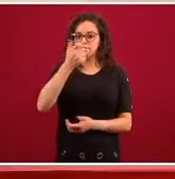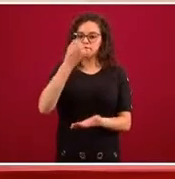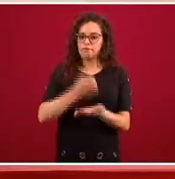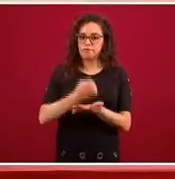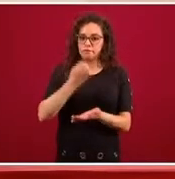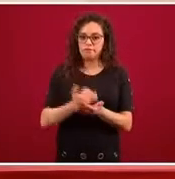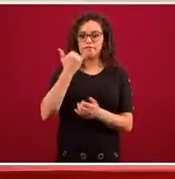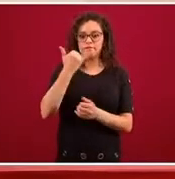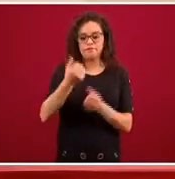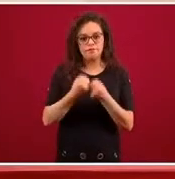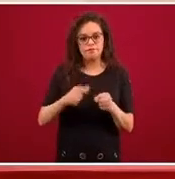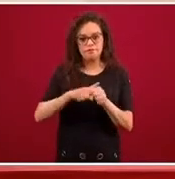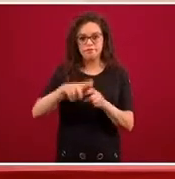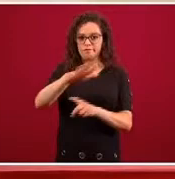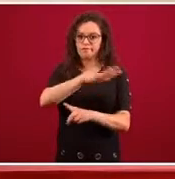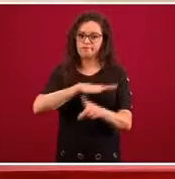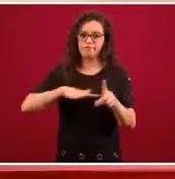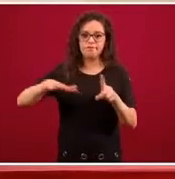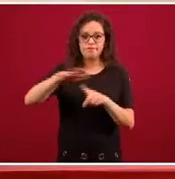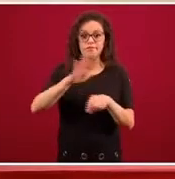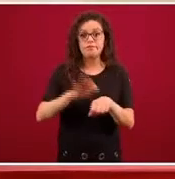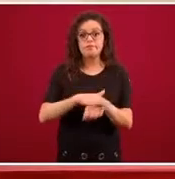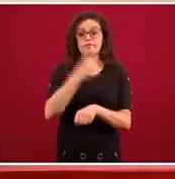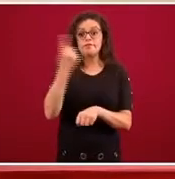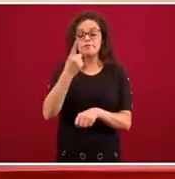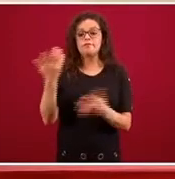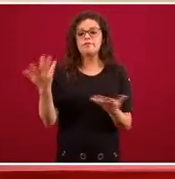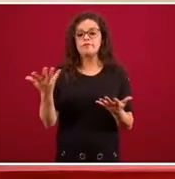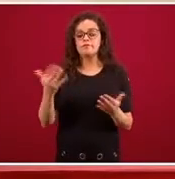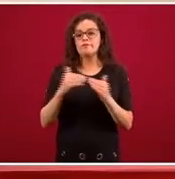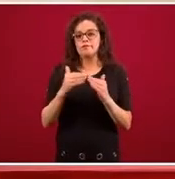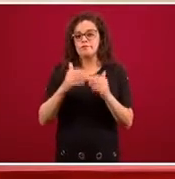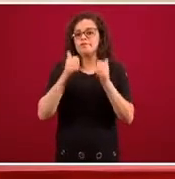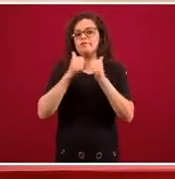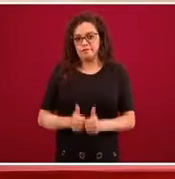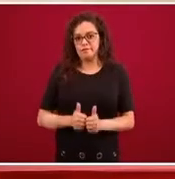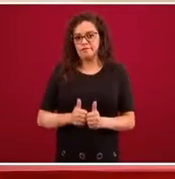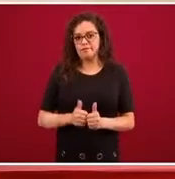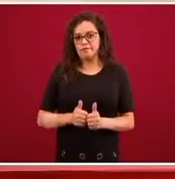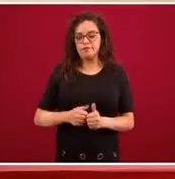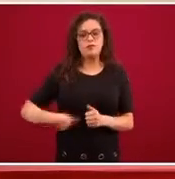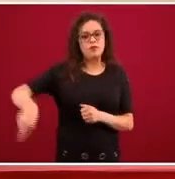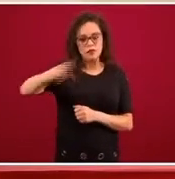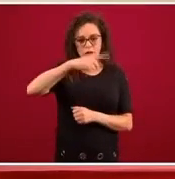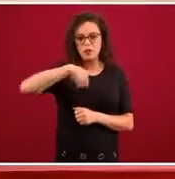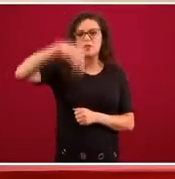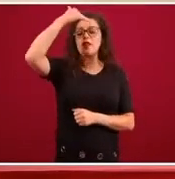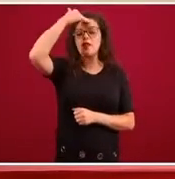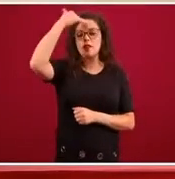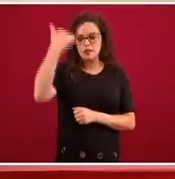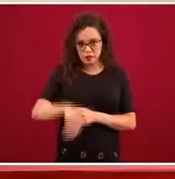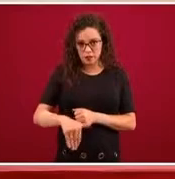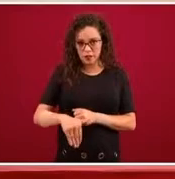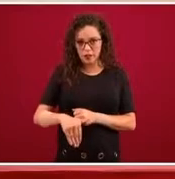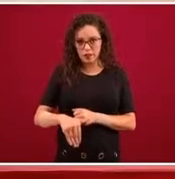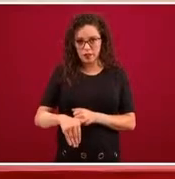the amount of pressure we're subject to is increasing, because this is a situation that